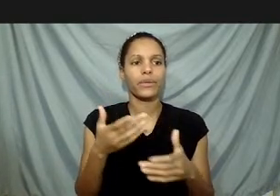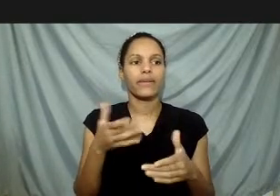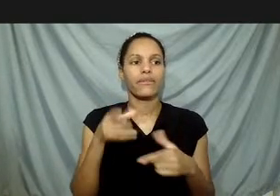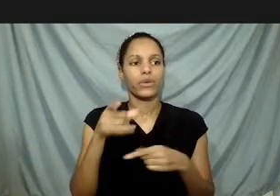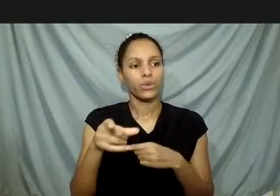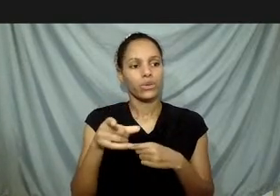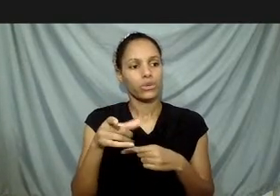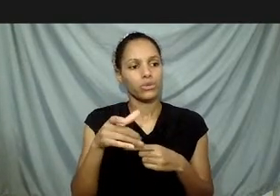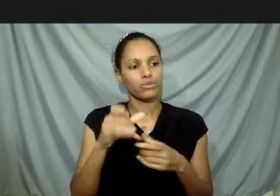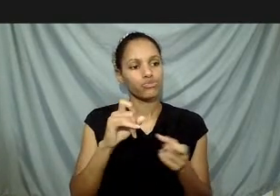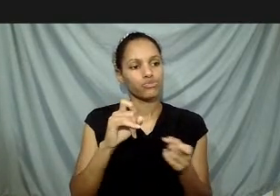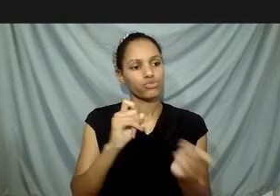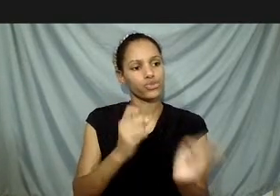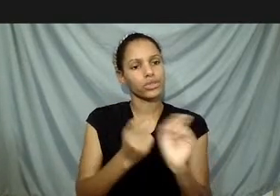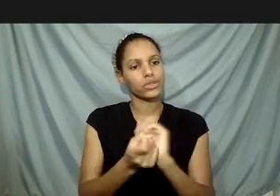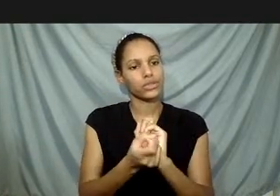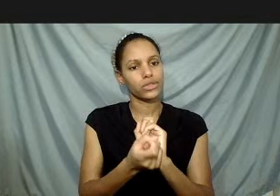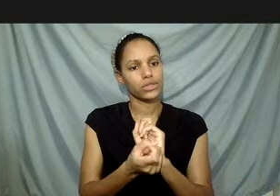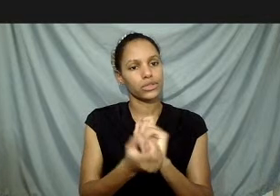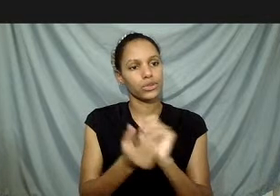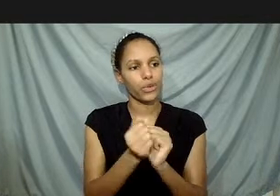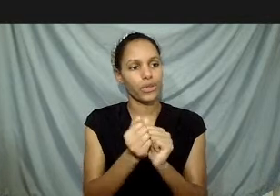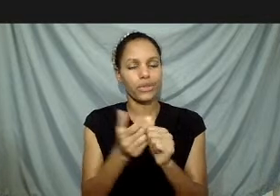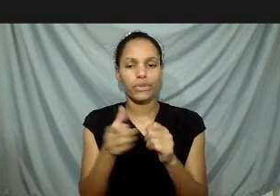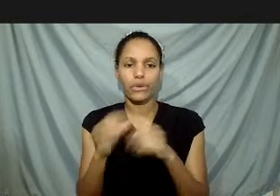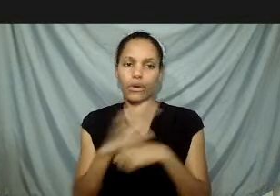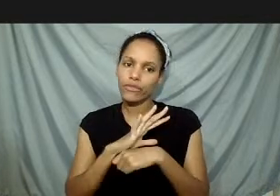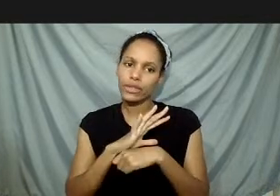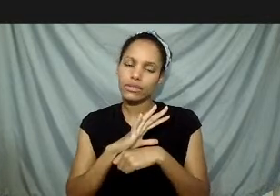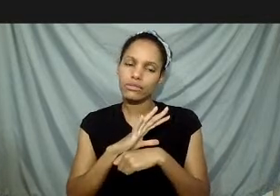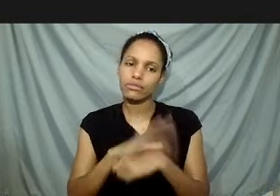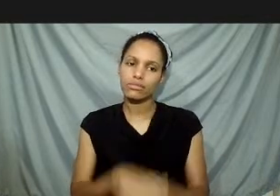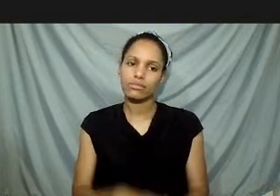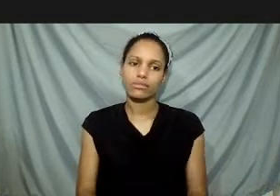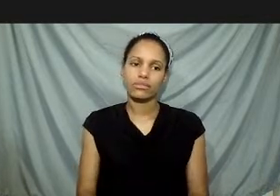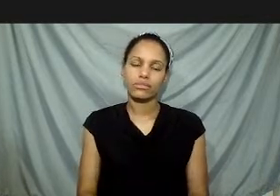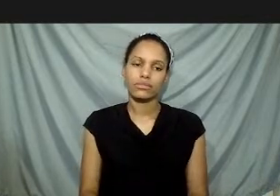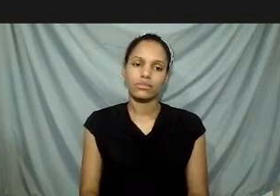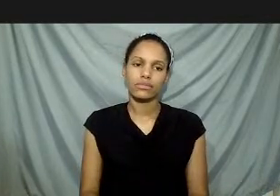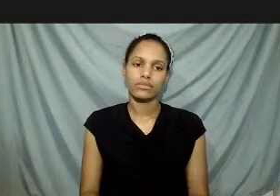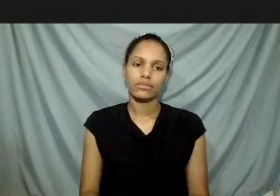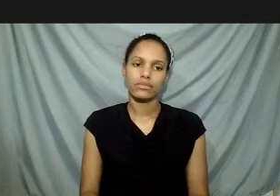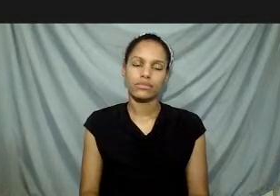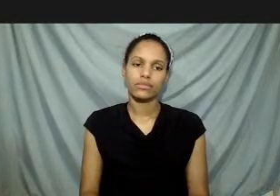you transitioned with COVID? So in terms of